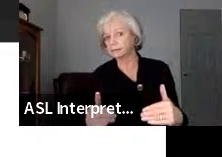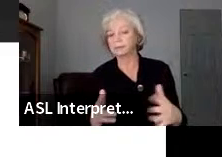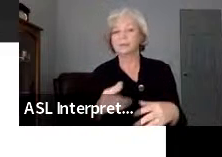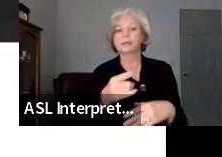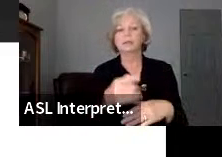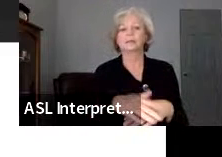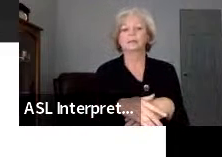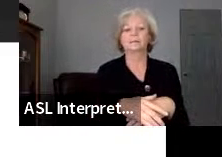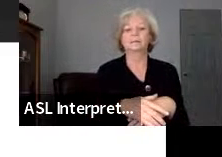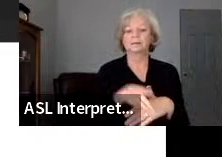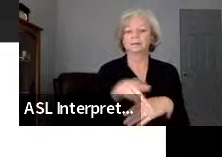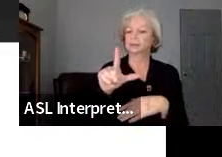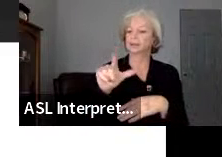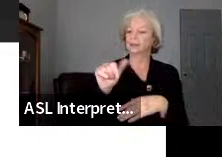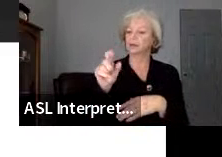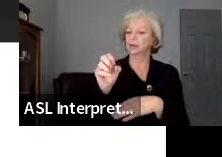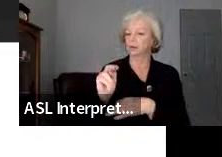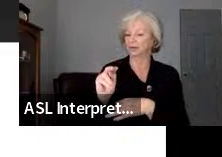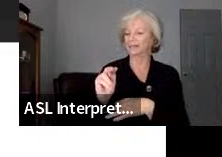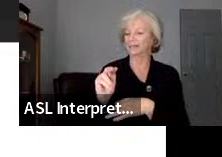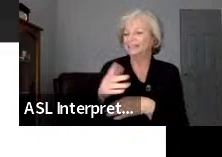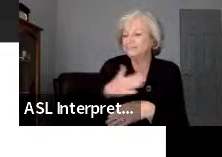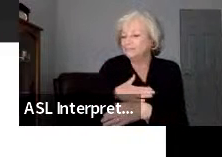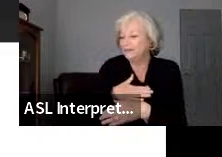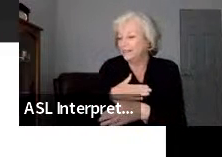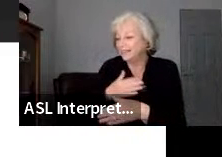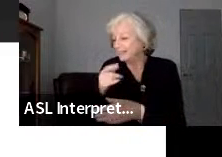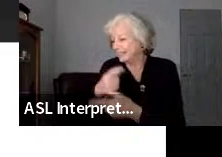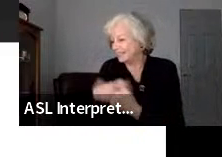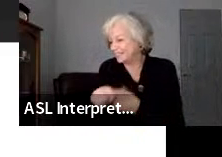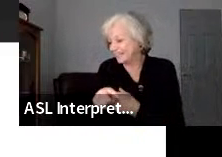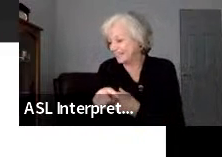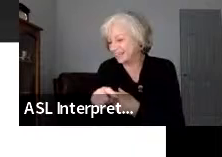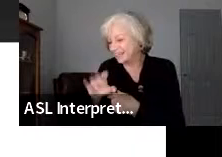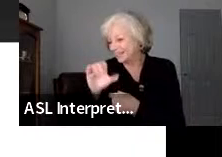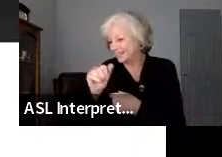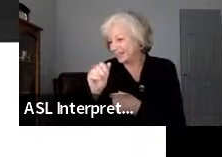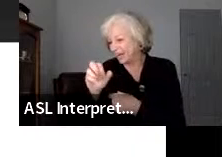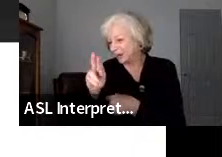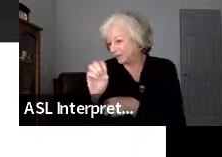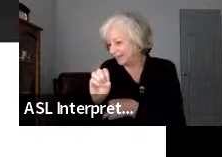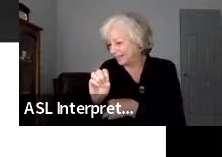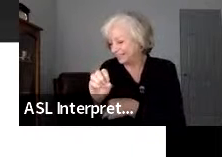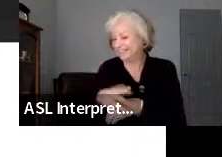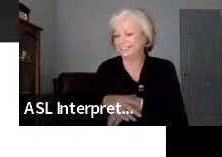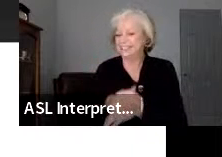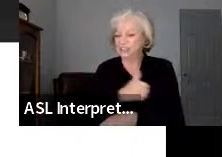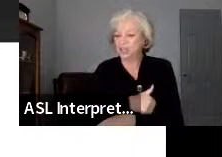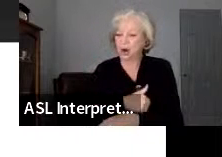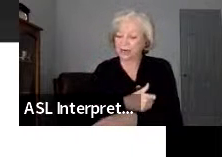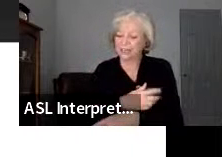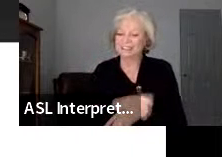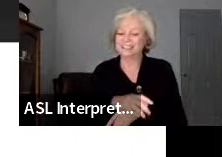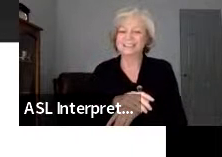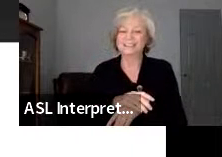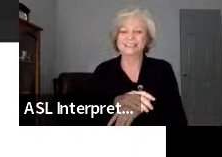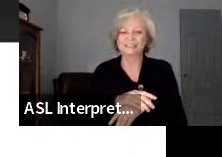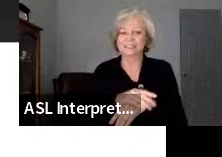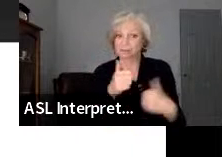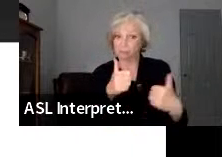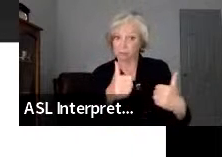It's actually Lauren who's doing it. Oh, is it Lauren? Okay. Yeah. Sorry, hence being awkward because I don't know them. Is this